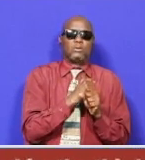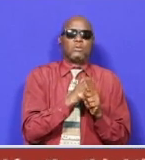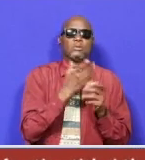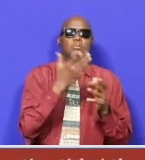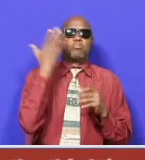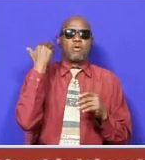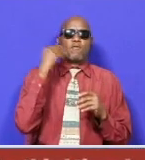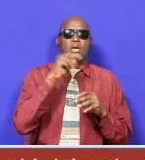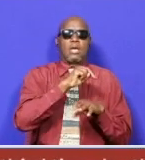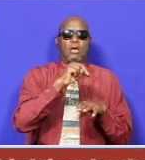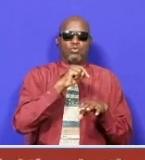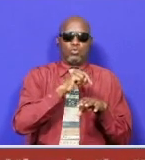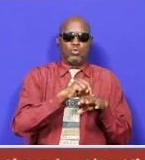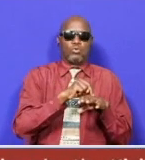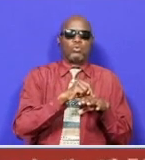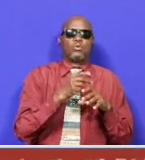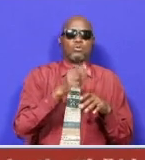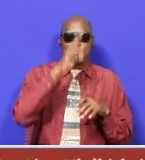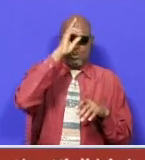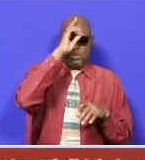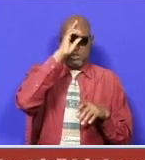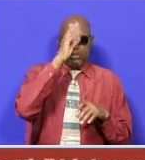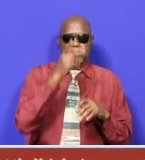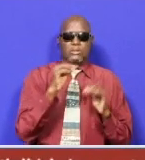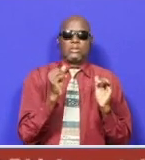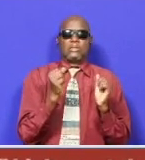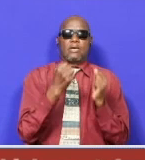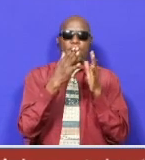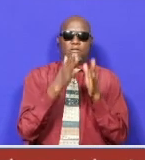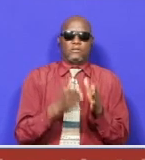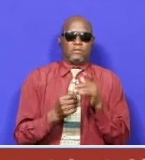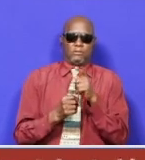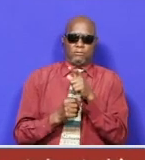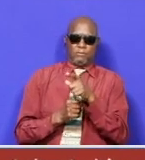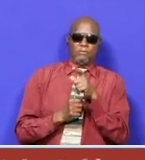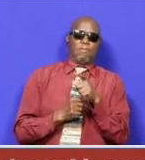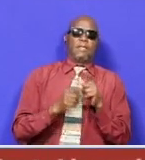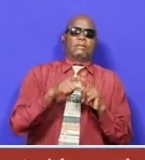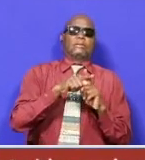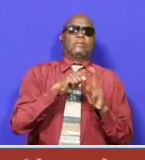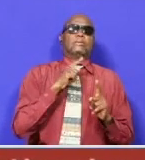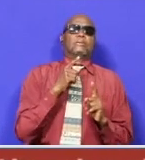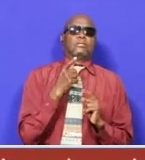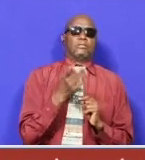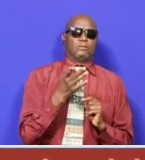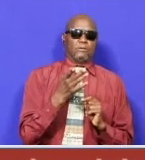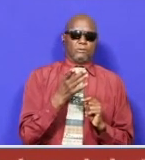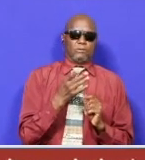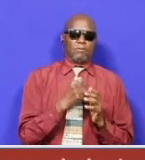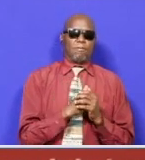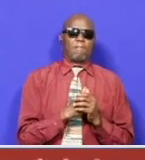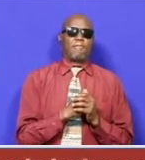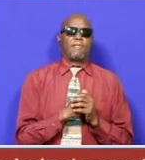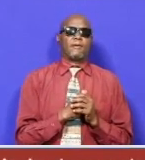by suspected bandits in Kasei Pokot North, rising concerns about cross-border insecurity.